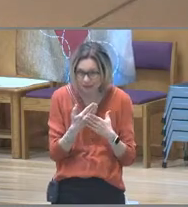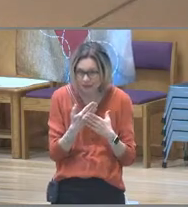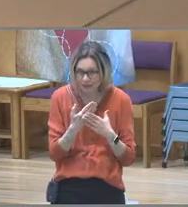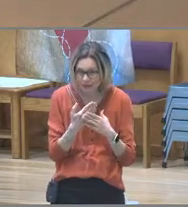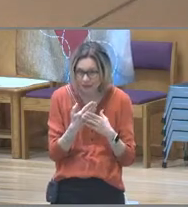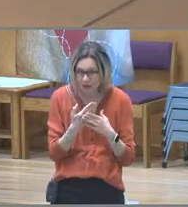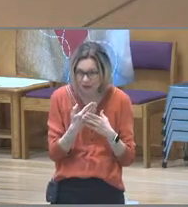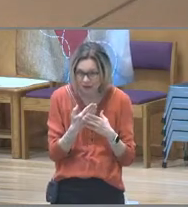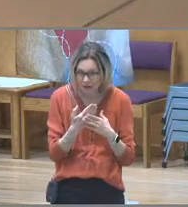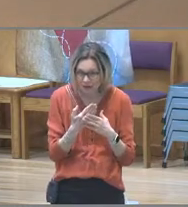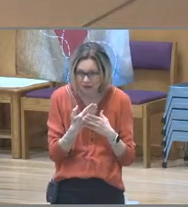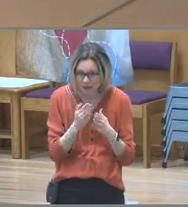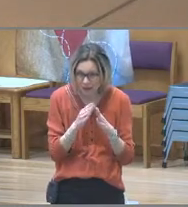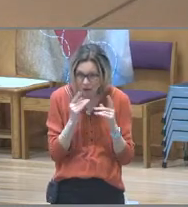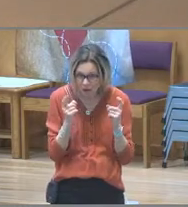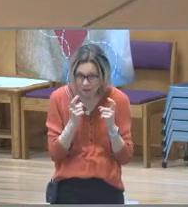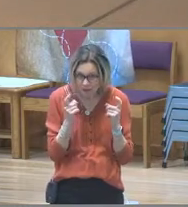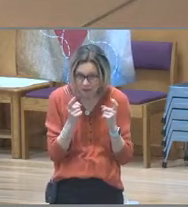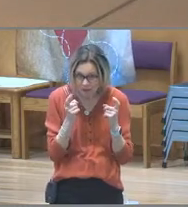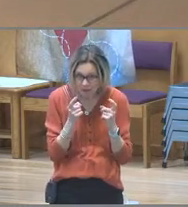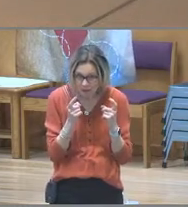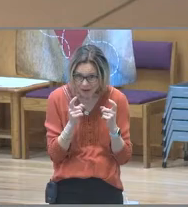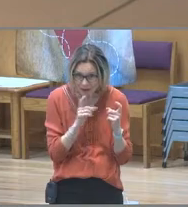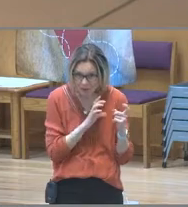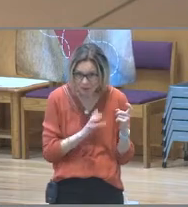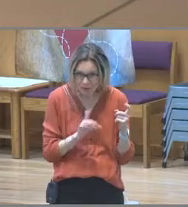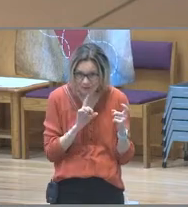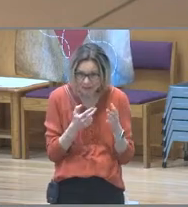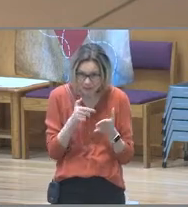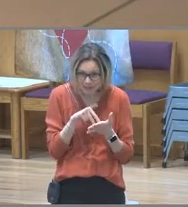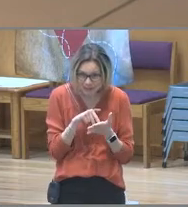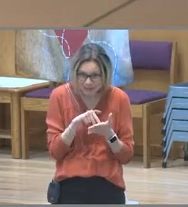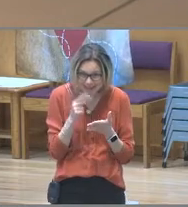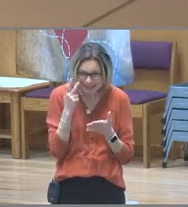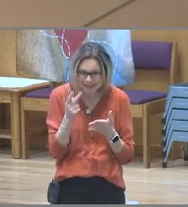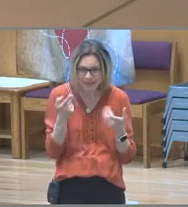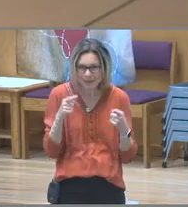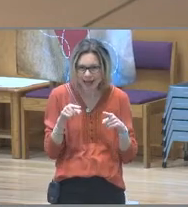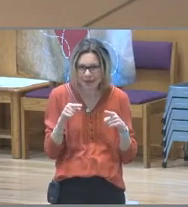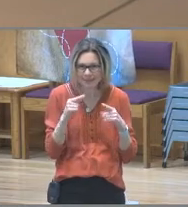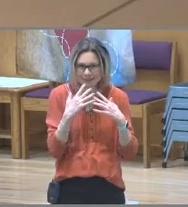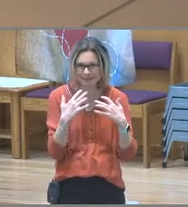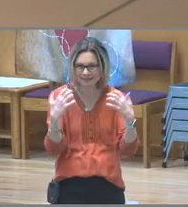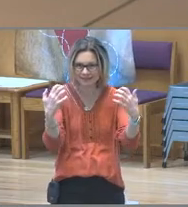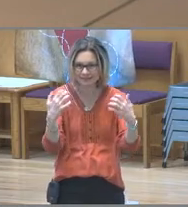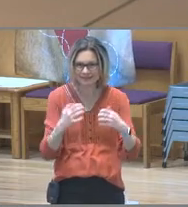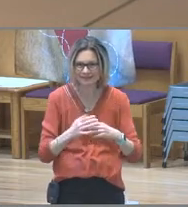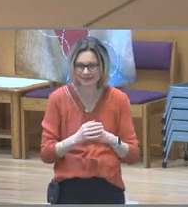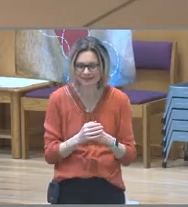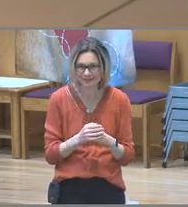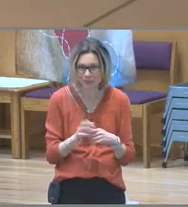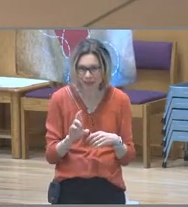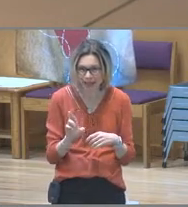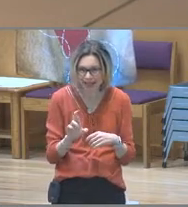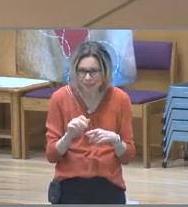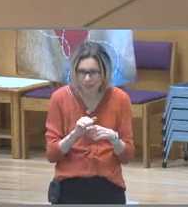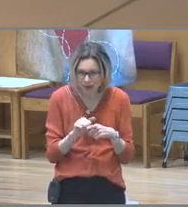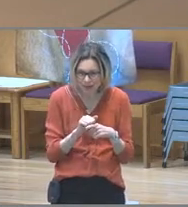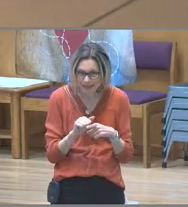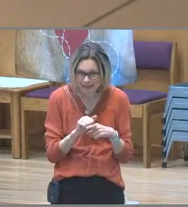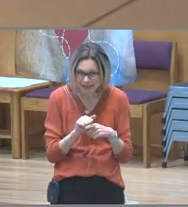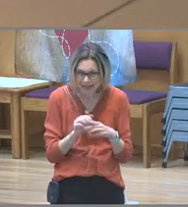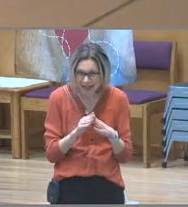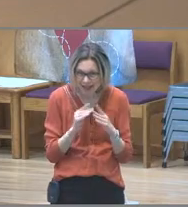front say, hallelujah, Christ is risen, and see what the people in the congregation say. Are you ready? Let's practice just. Let's